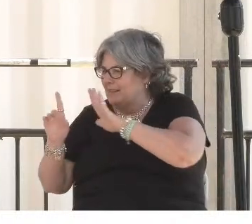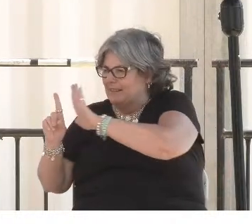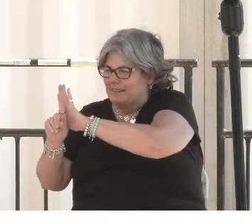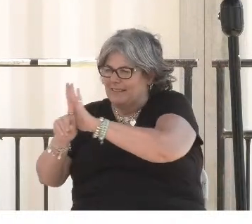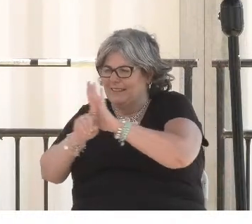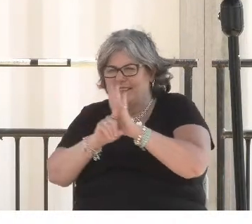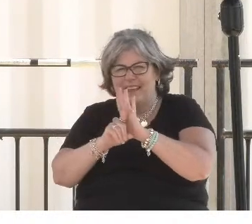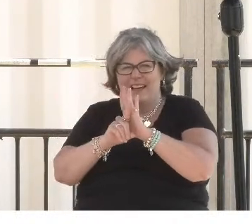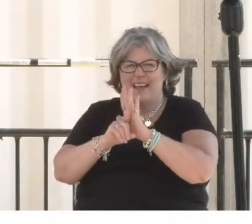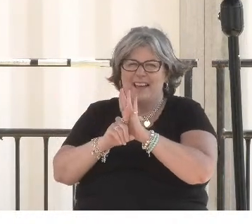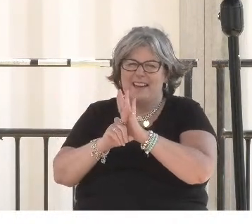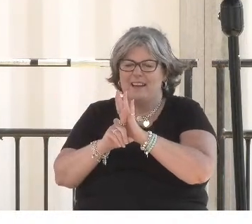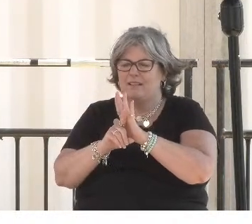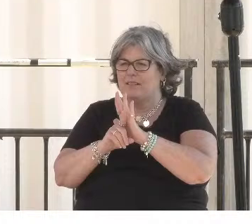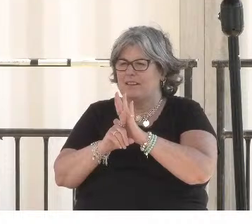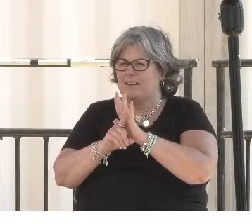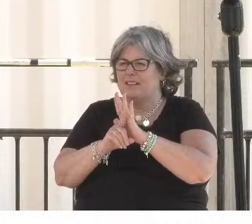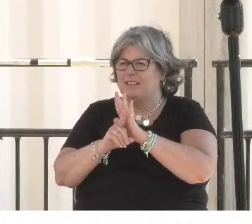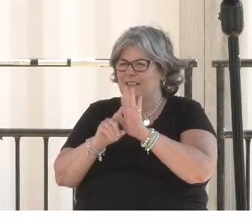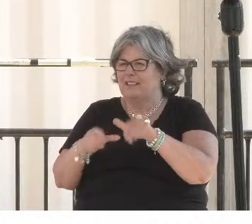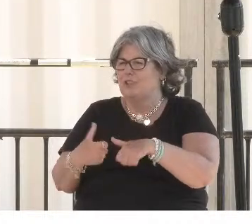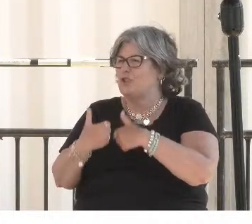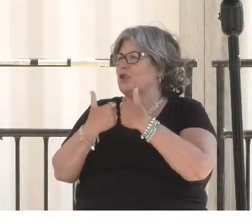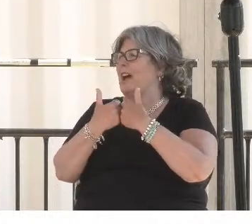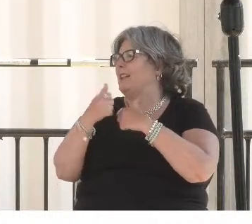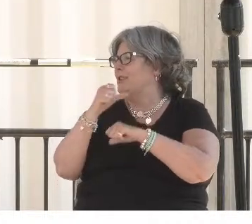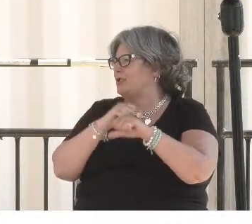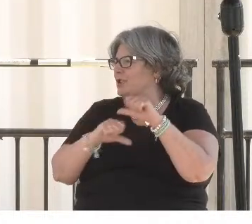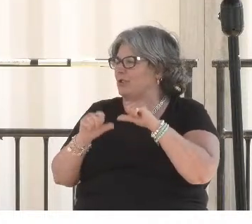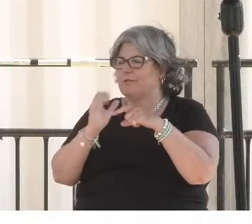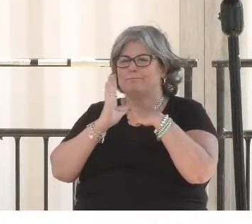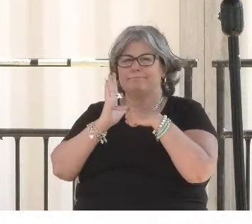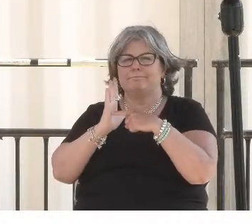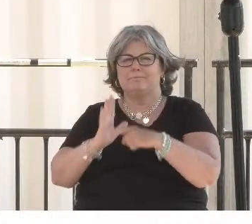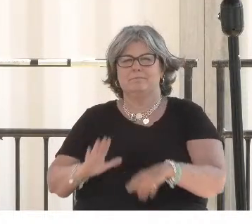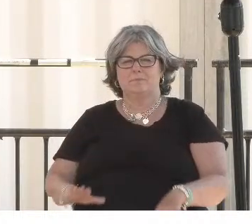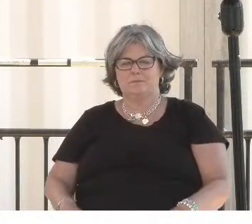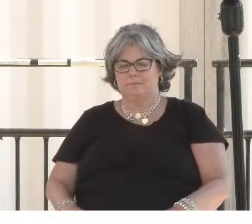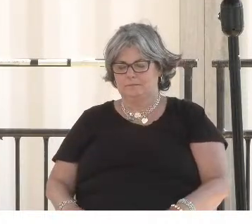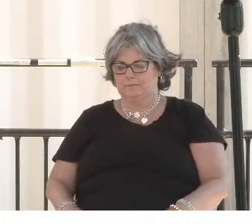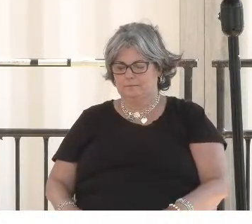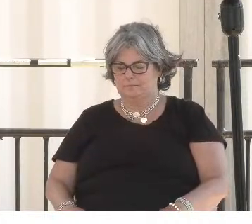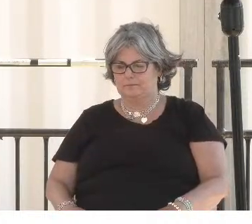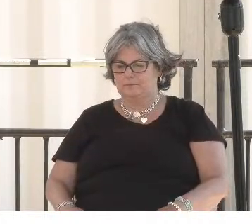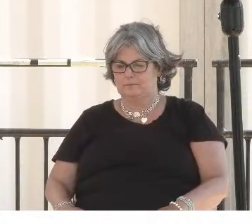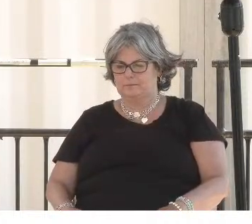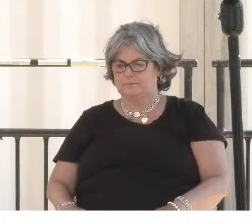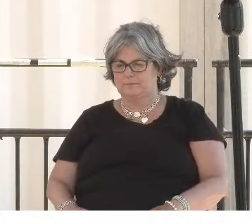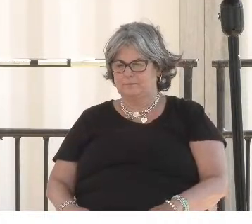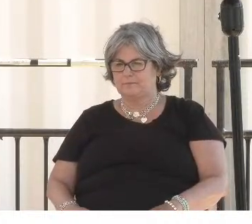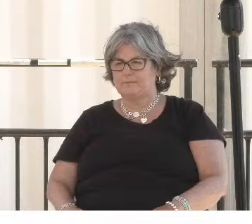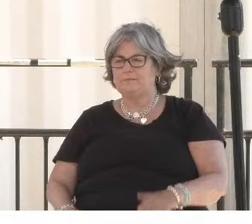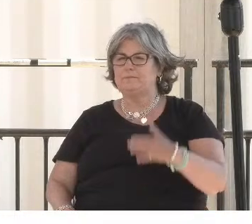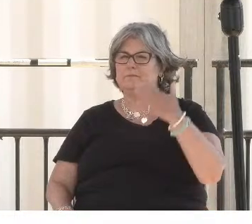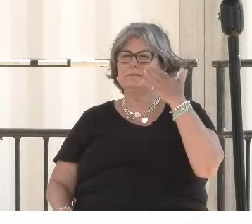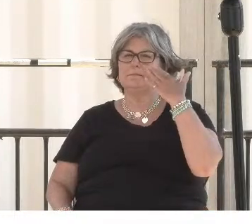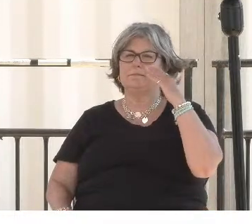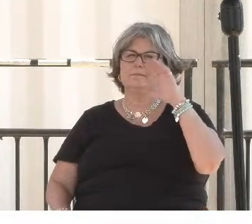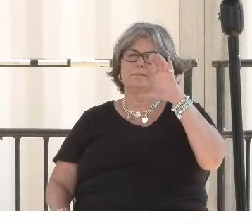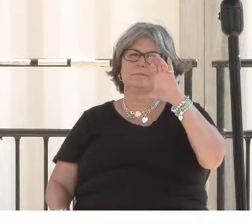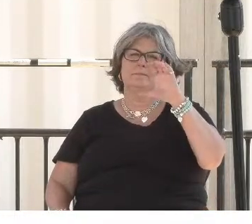bit almost challenge each other. And I'll give an example that we've spent a lot of time thinking about is, when you're looking at